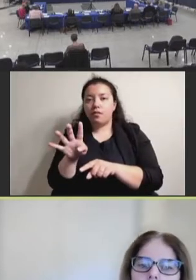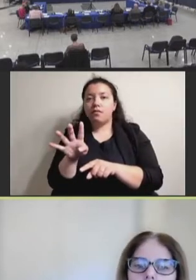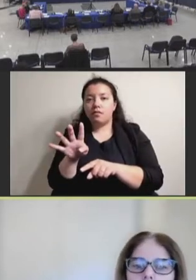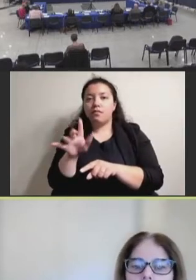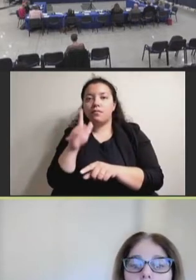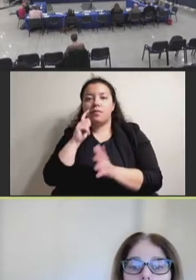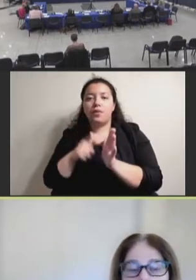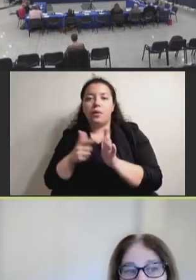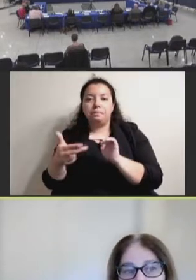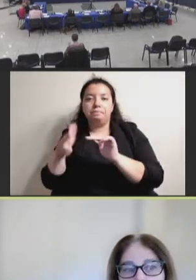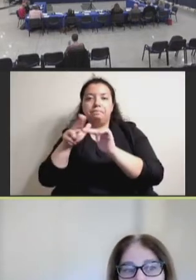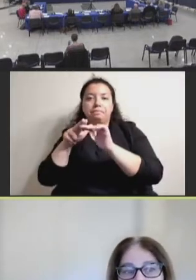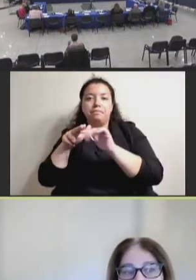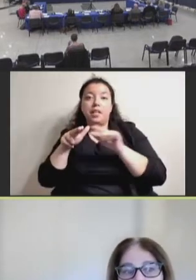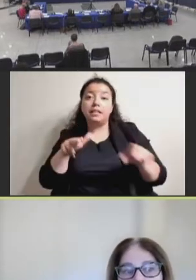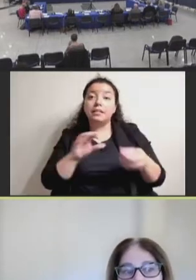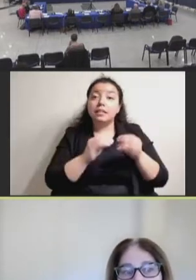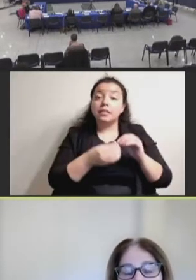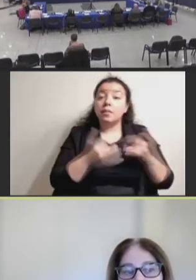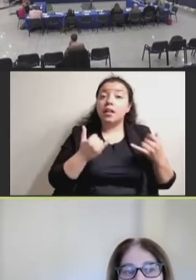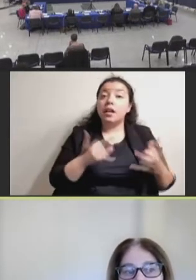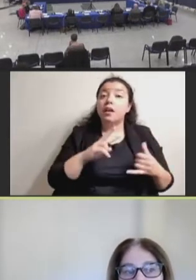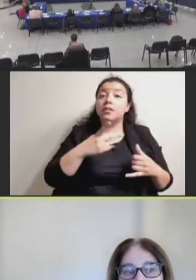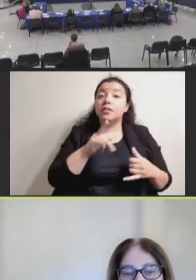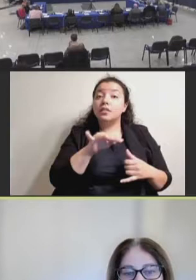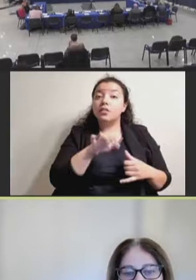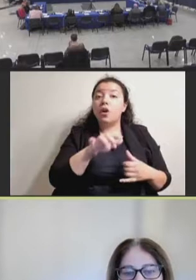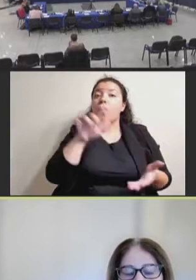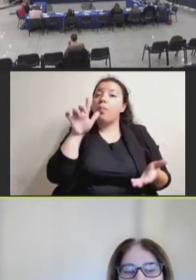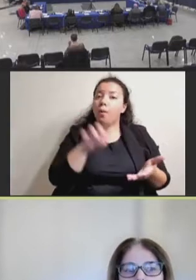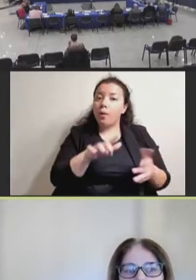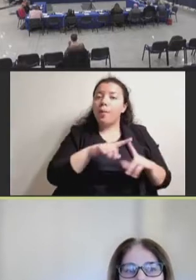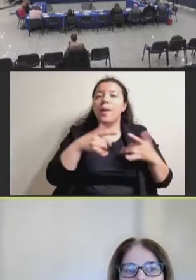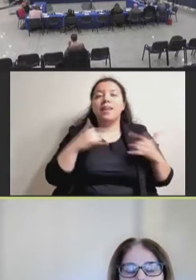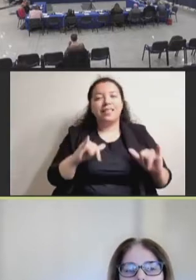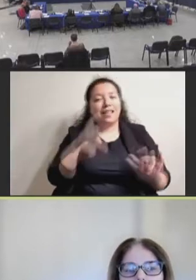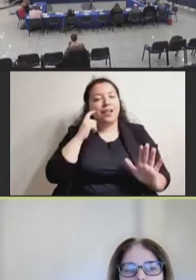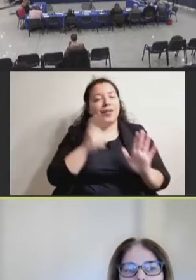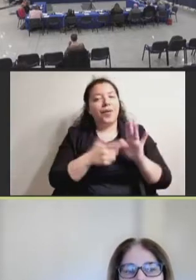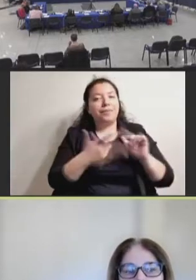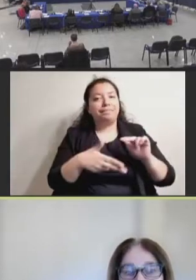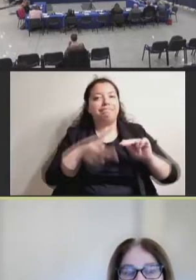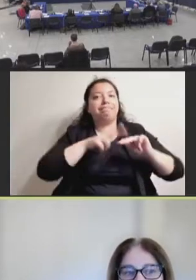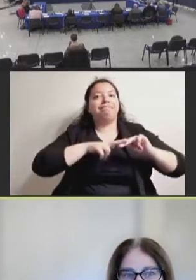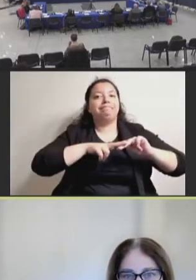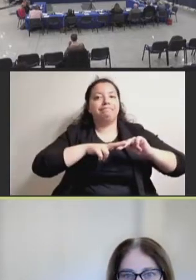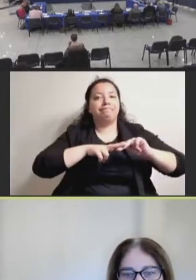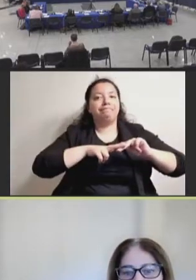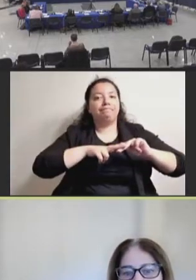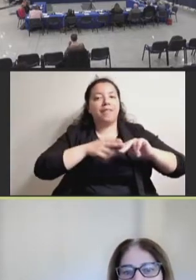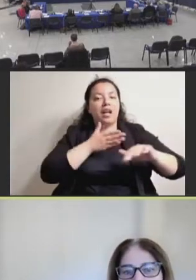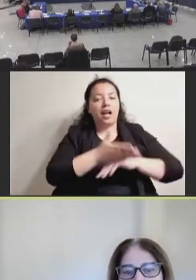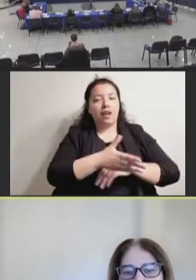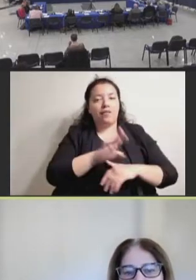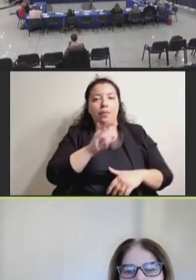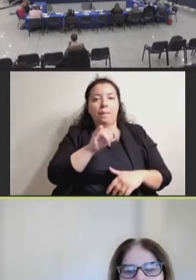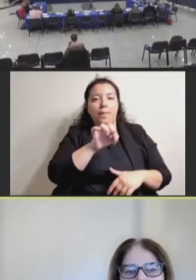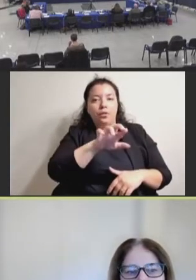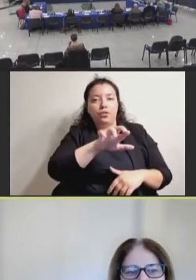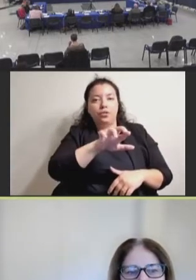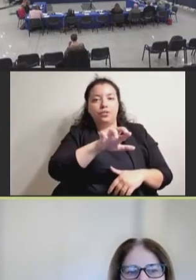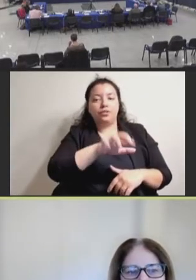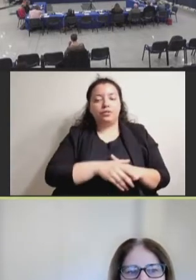seeing here is lower than that, but we are still seeing elevated rate after the booster dose. Next slide.